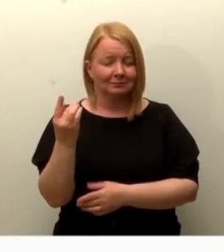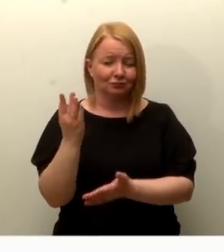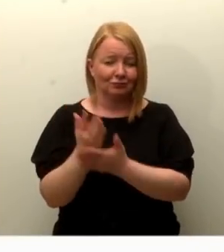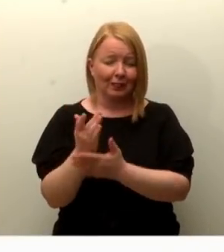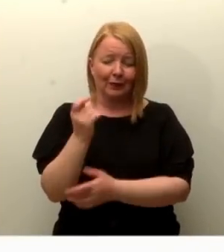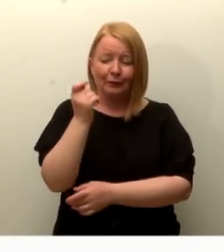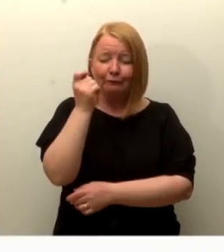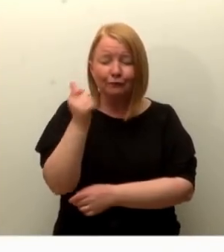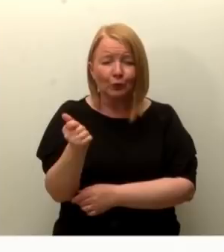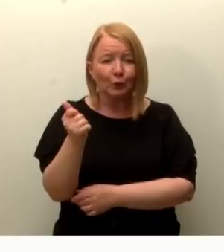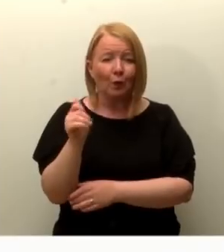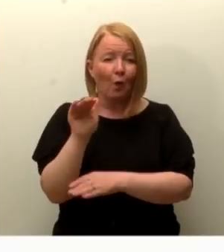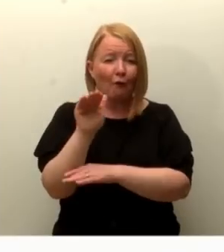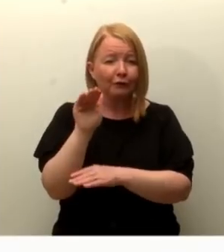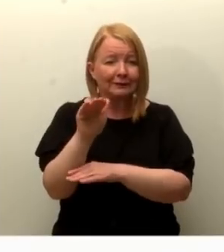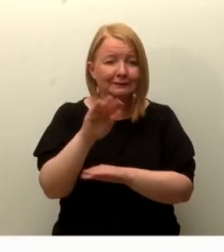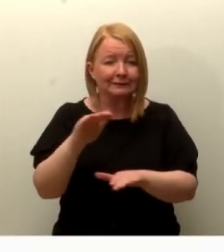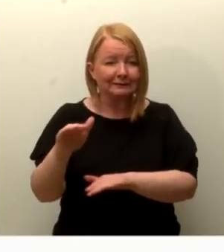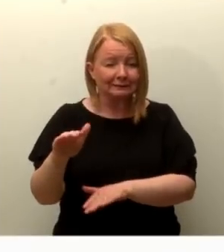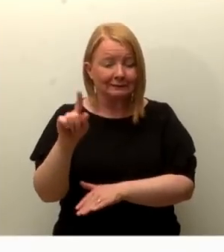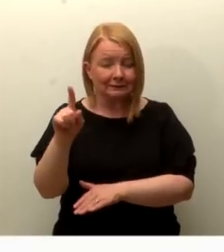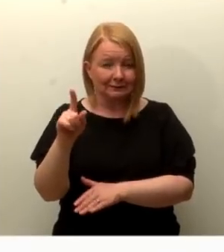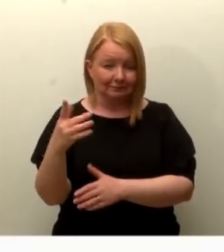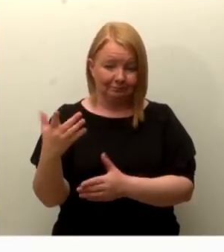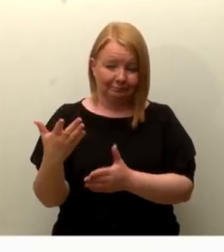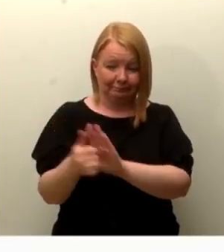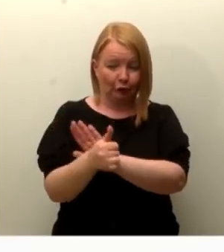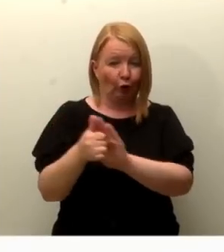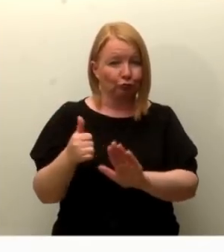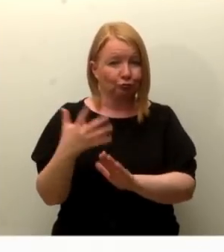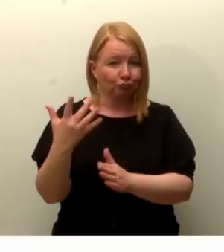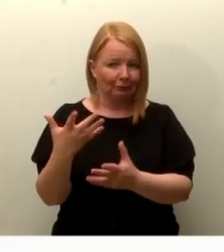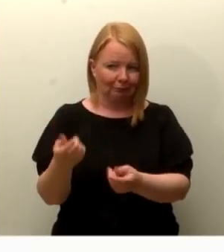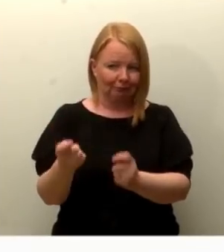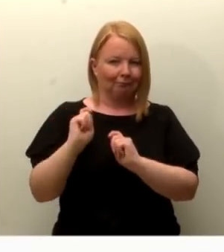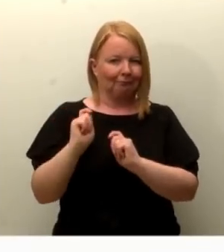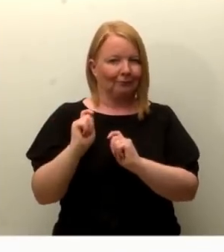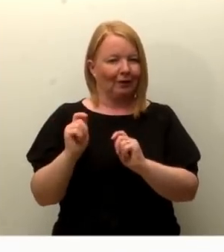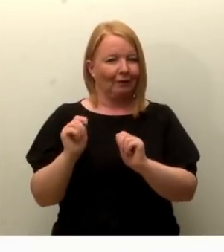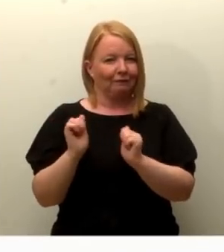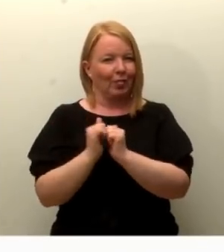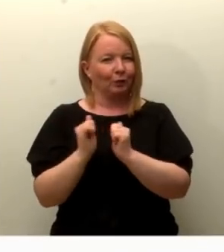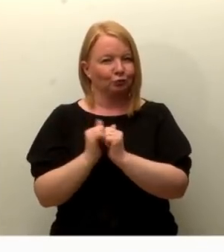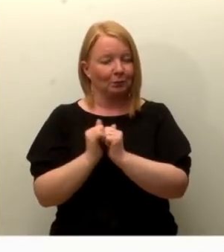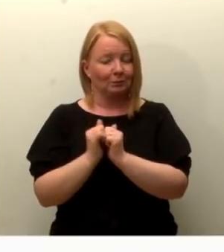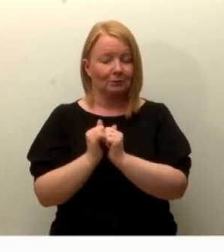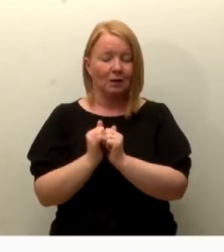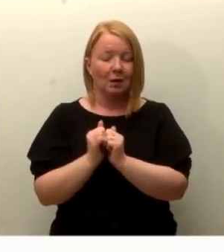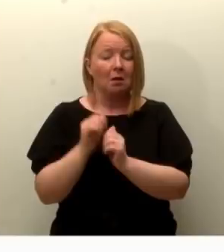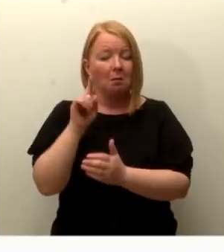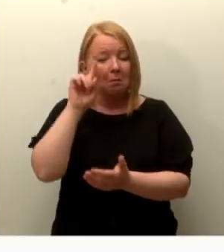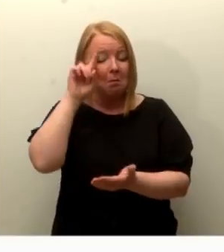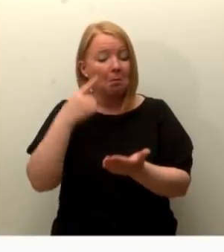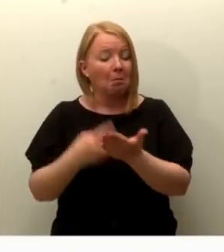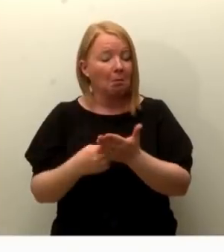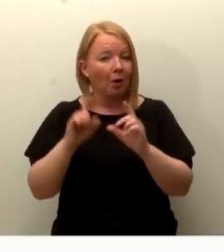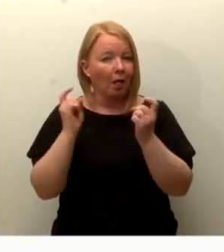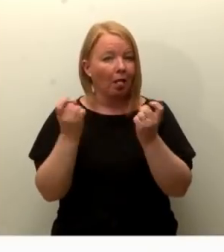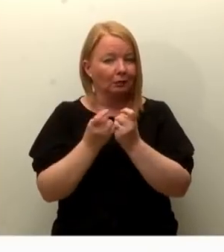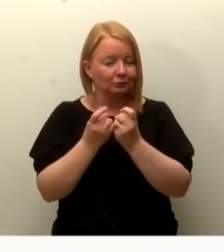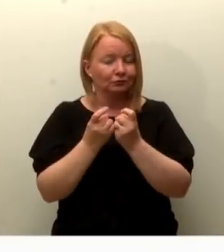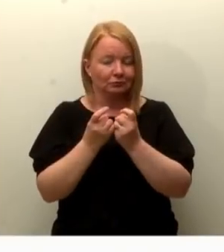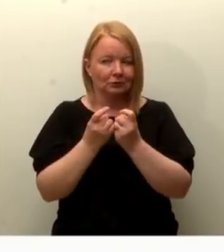few overseas surgeons to have received the honorary fellowship, which is given to those who are deemed by the college to have